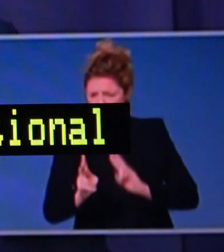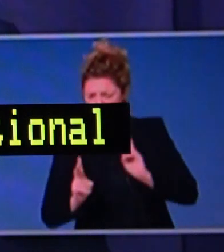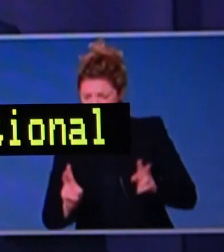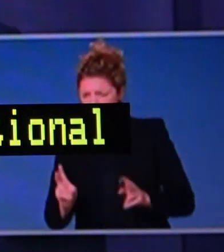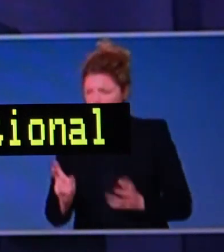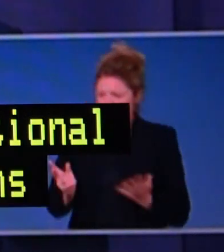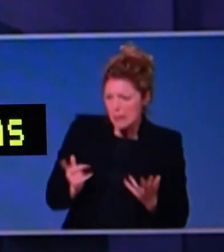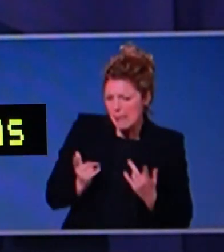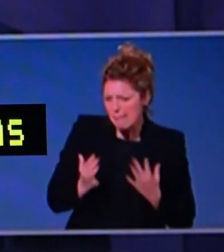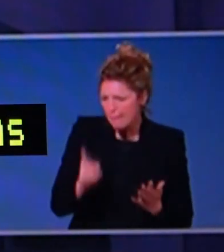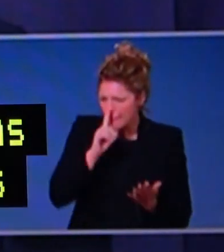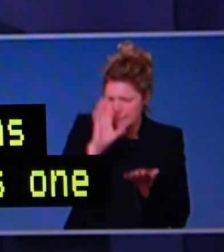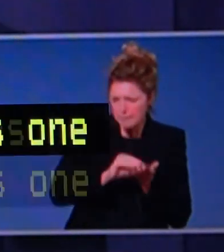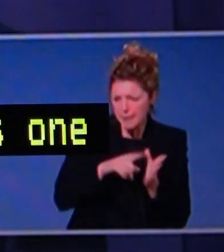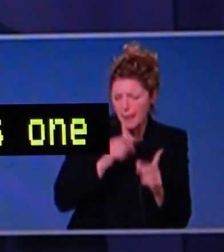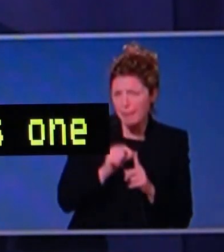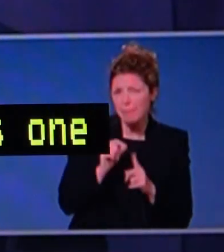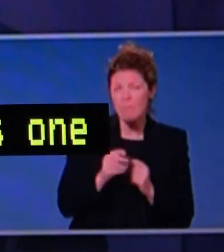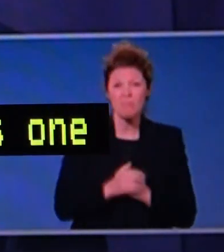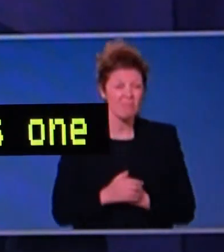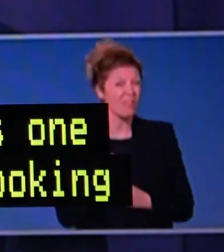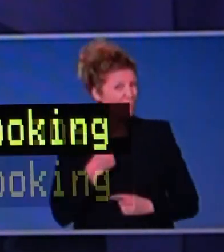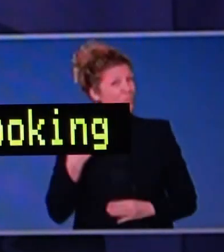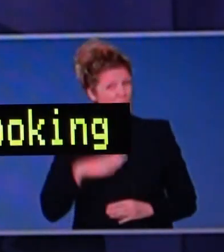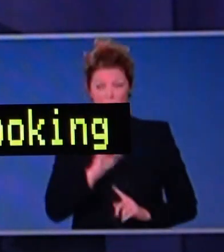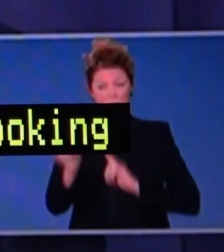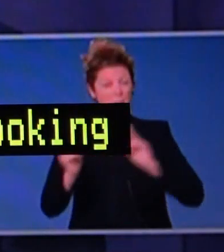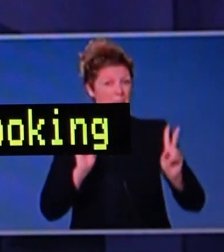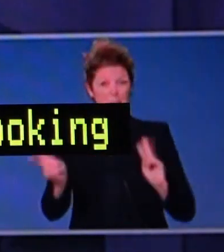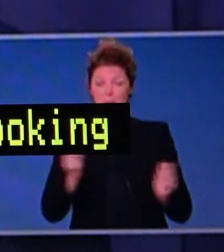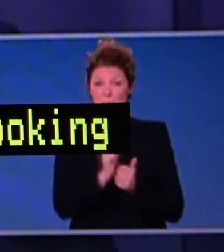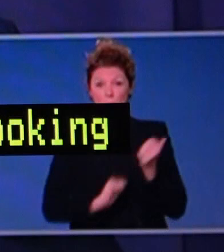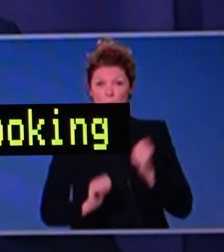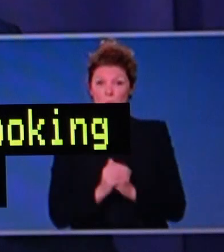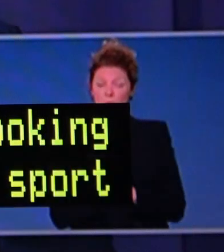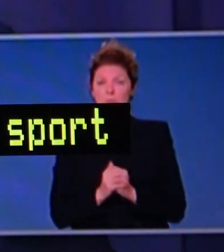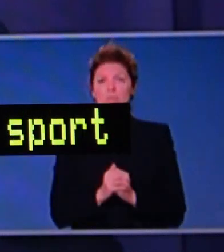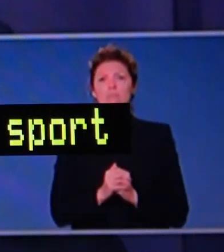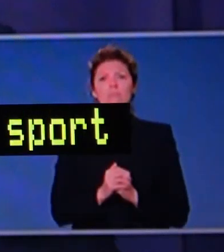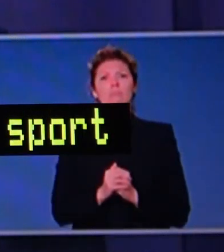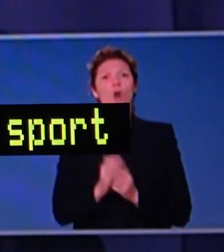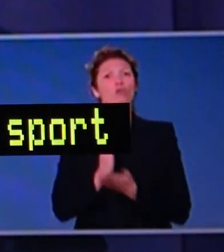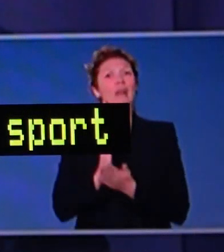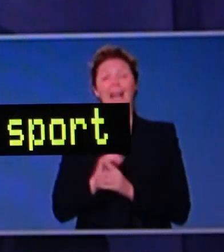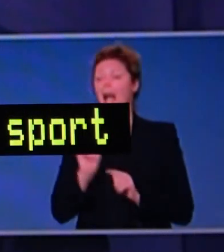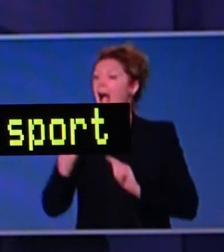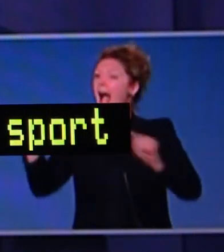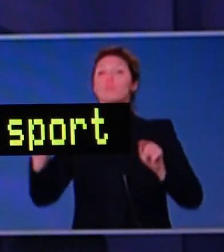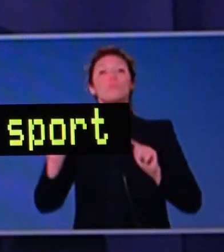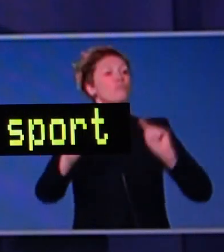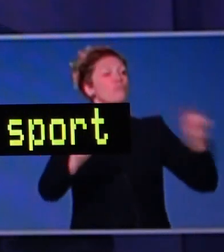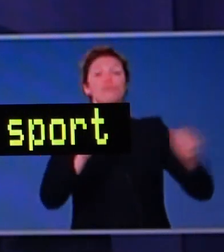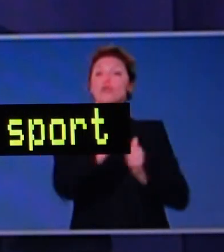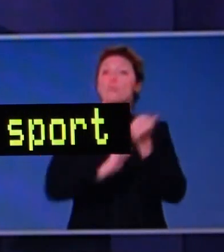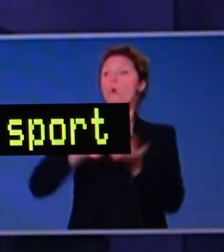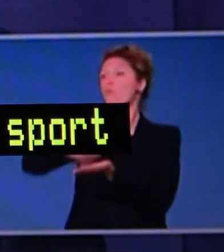back. The evidence we're seeing about transmission in outdoor areas is encouraging. The medical